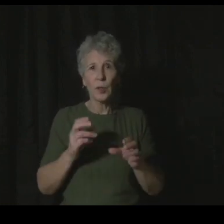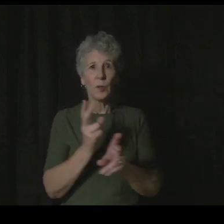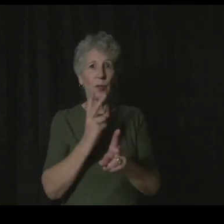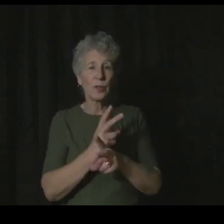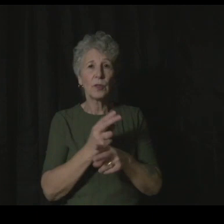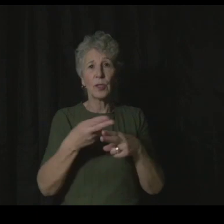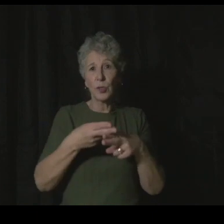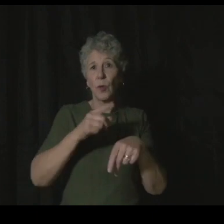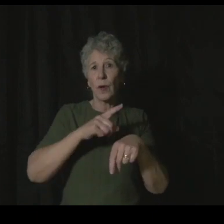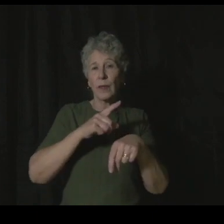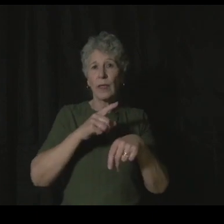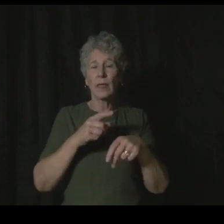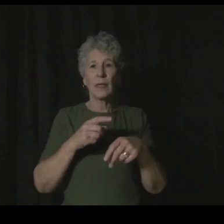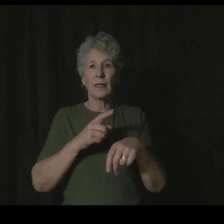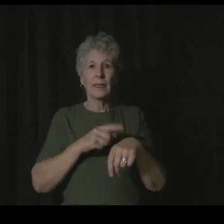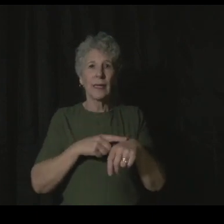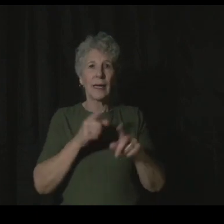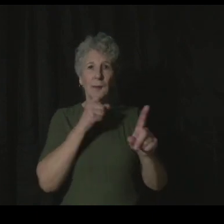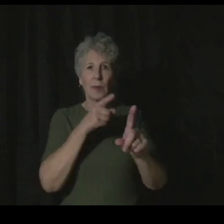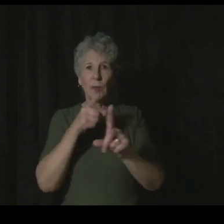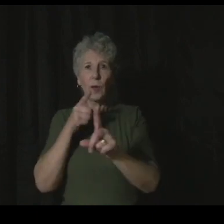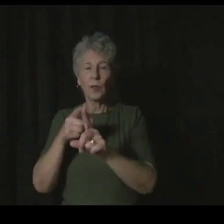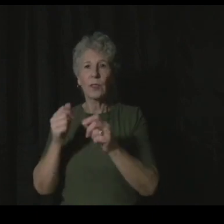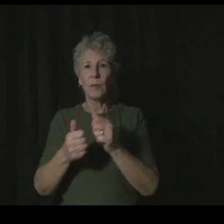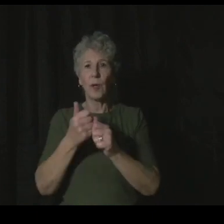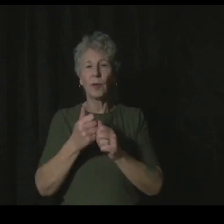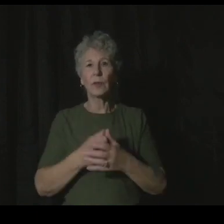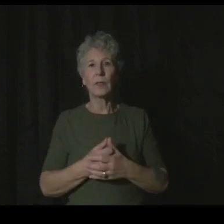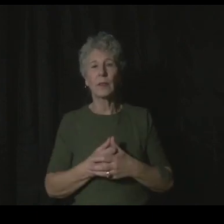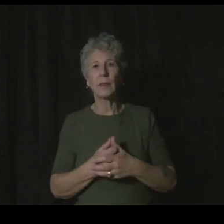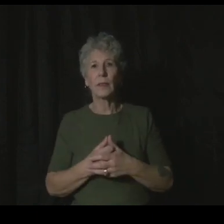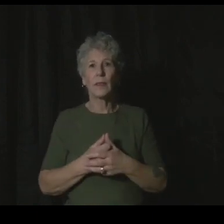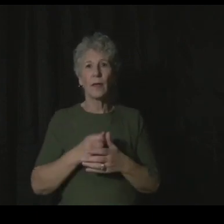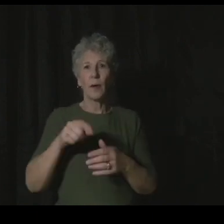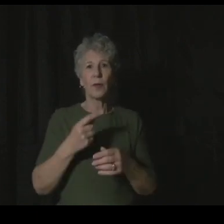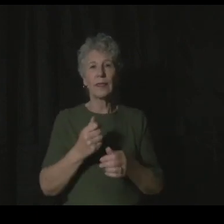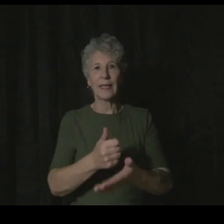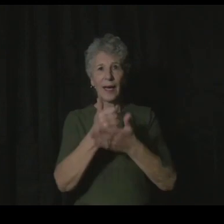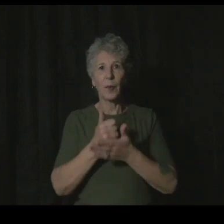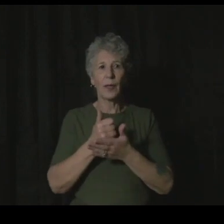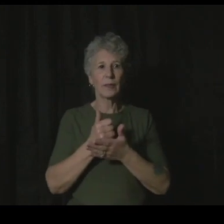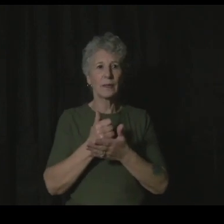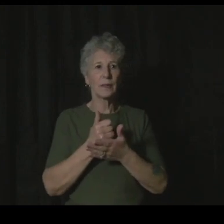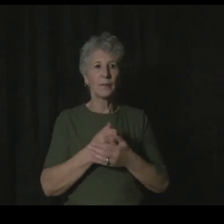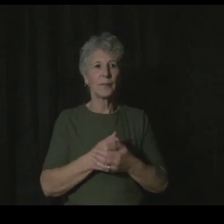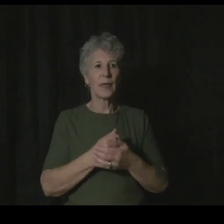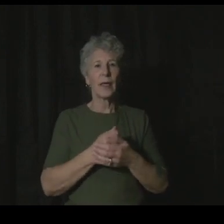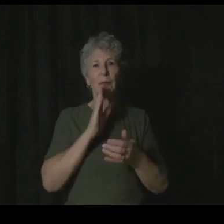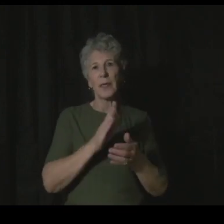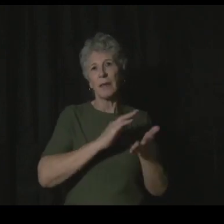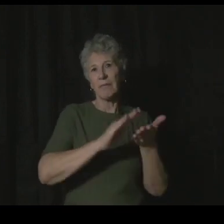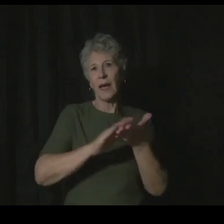short-term goals, most of them are just to help us keep from stepping on each other. That's the basis of it. But my